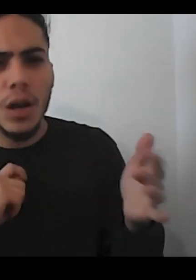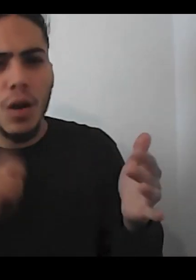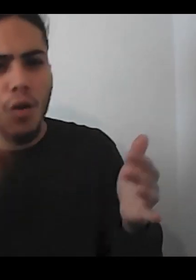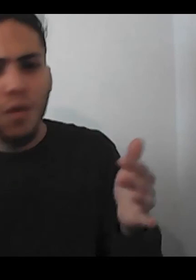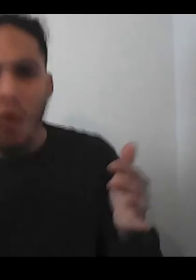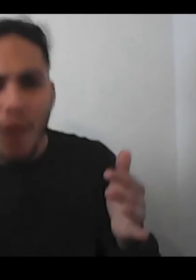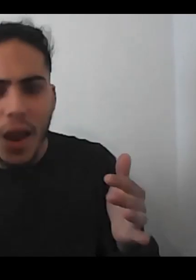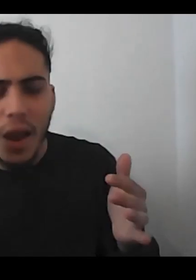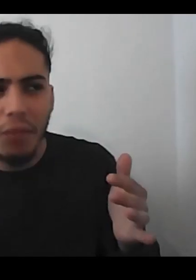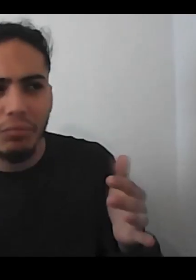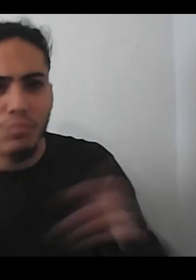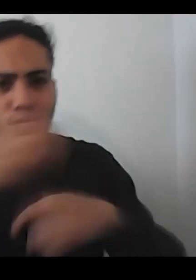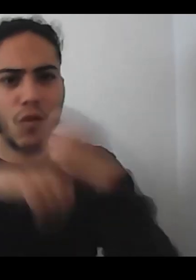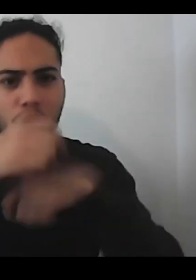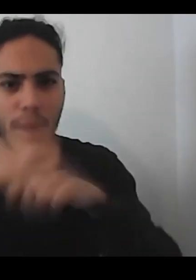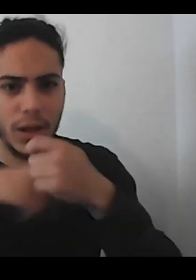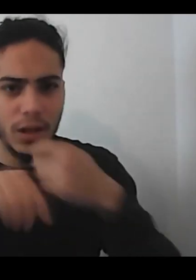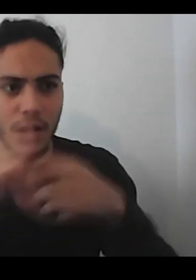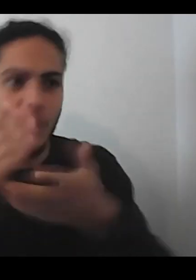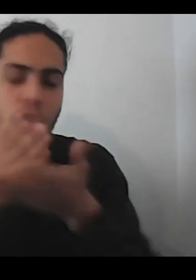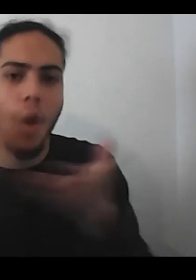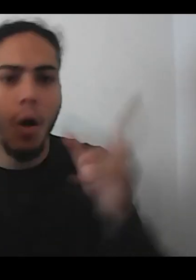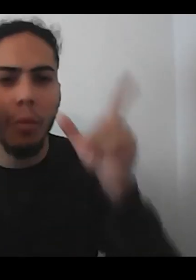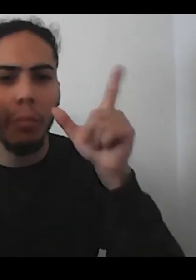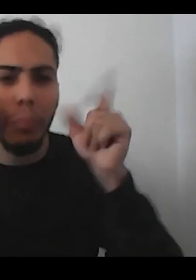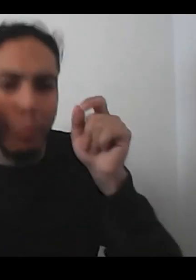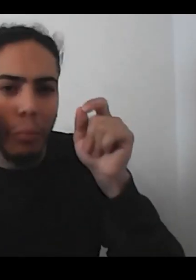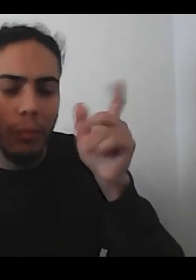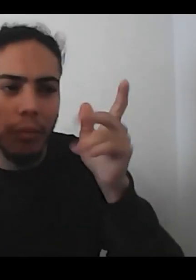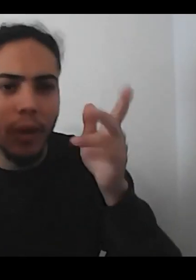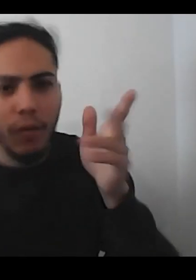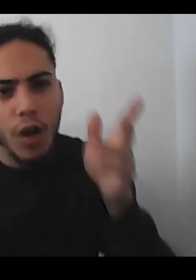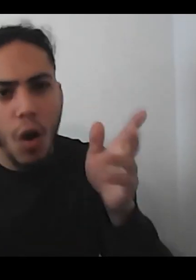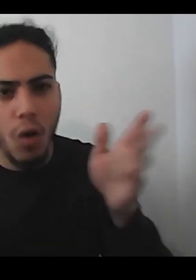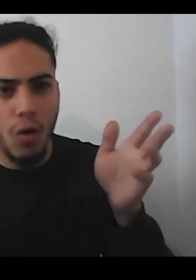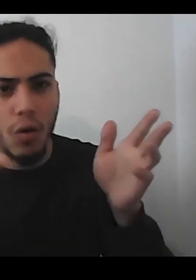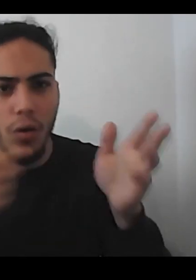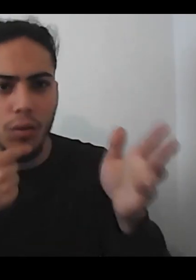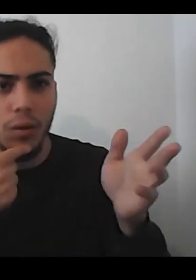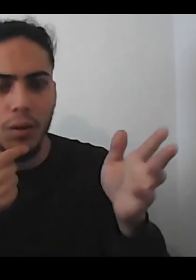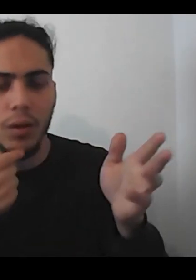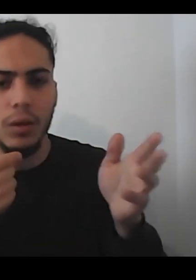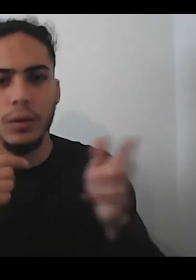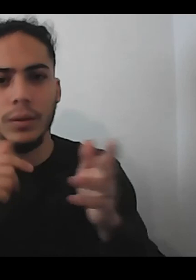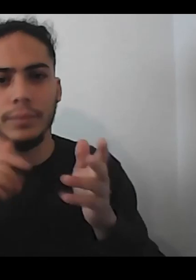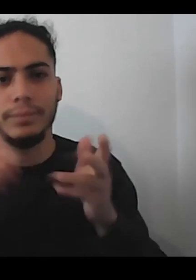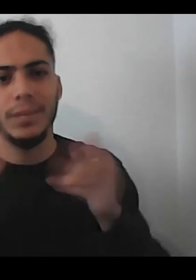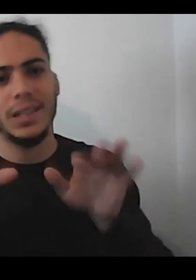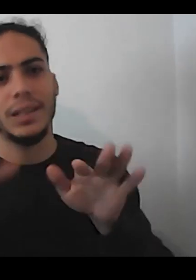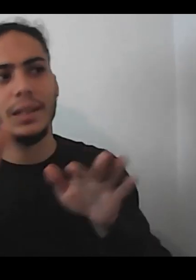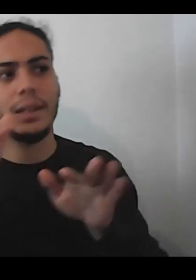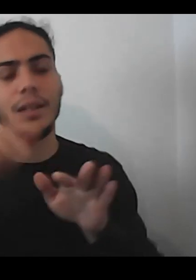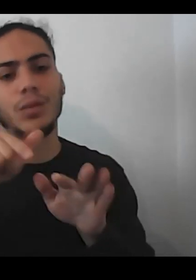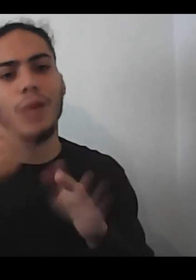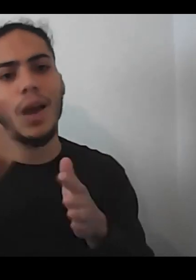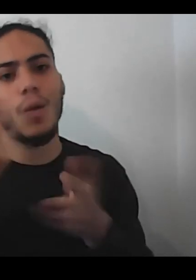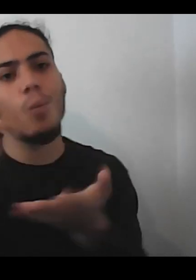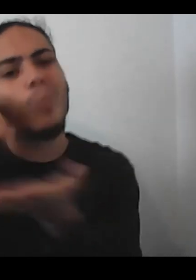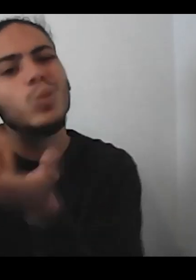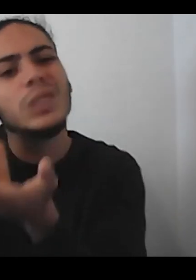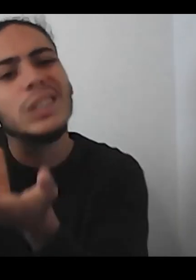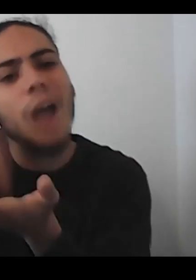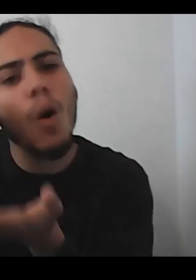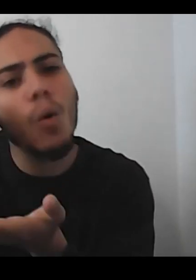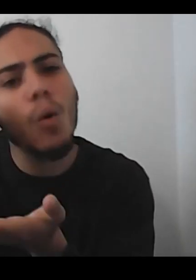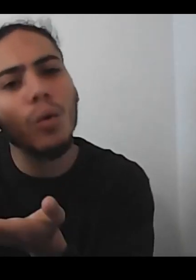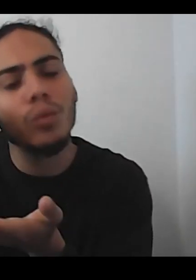closed eyes and cheeks pulled out, but this was a pose, not